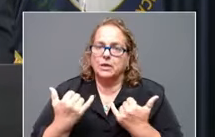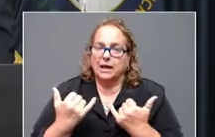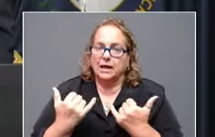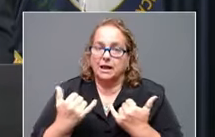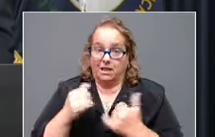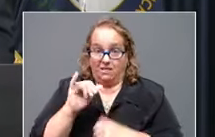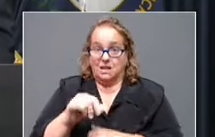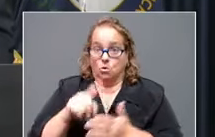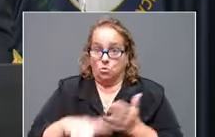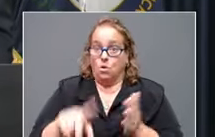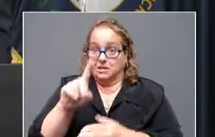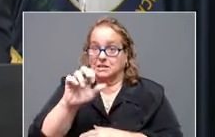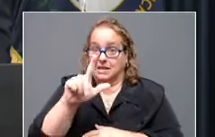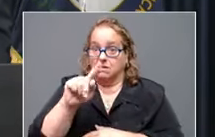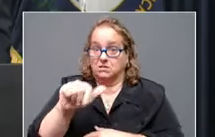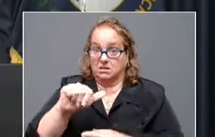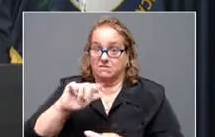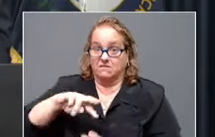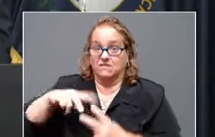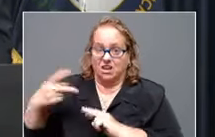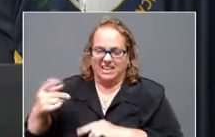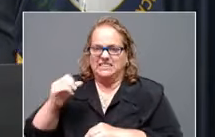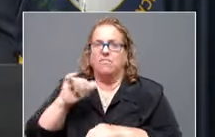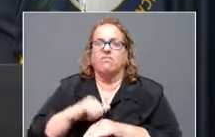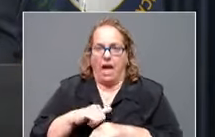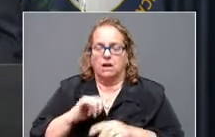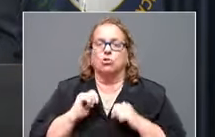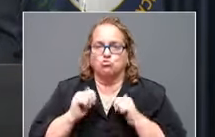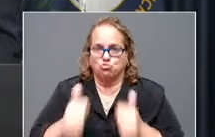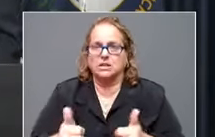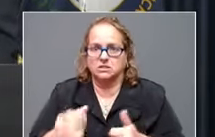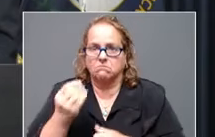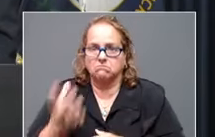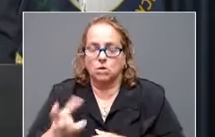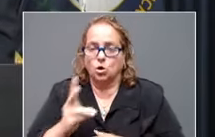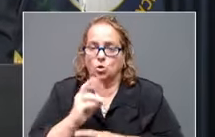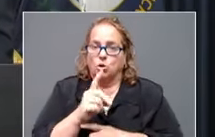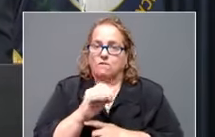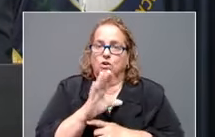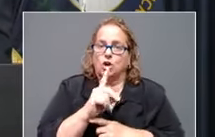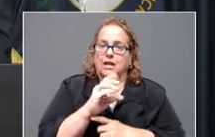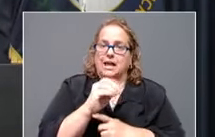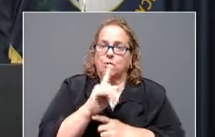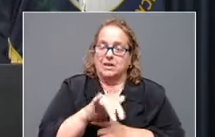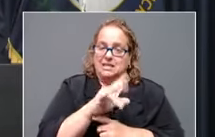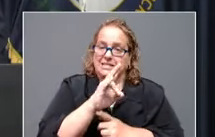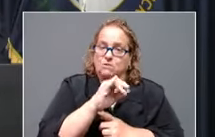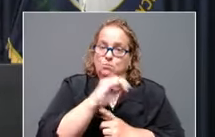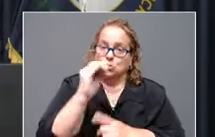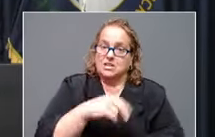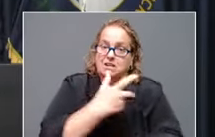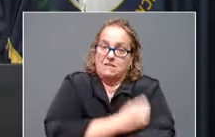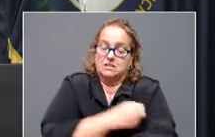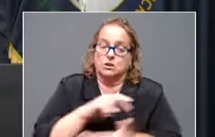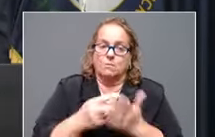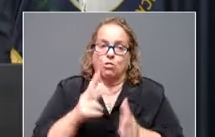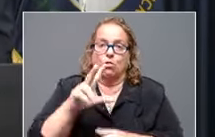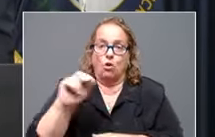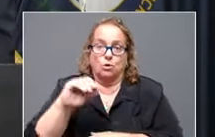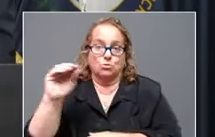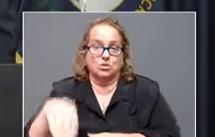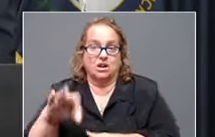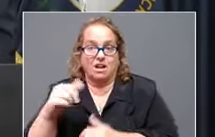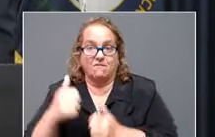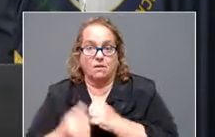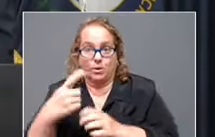Delta variant is. It is that aggressive. Listen, in Woodford County, 70% vaccinated is amazing. That means 30% of everybody in that